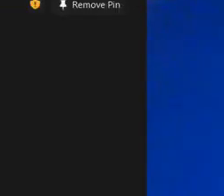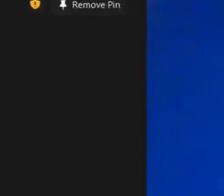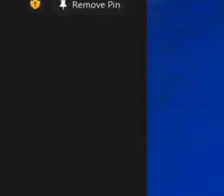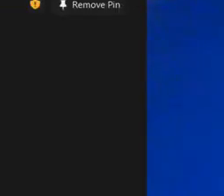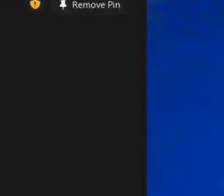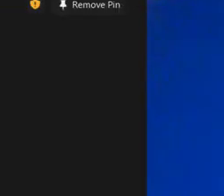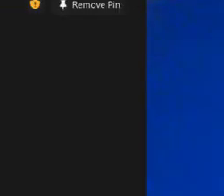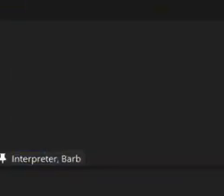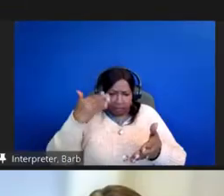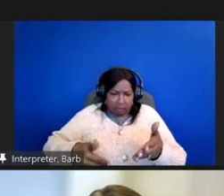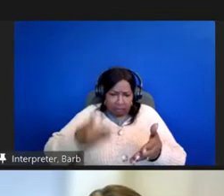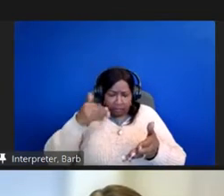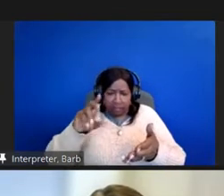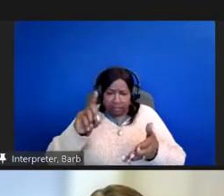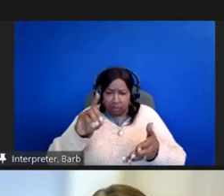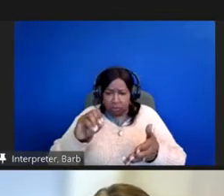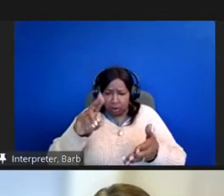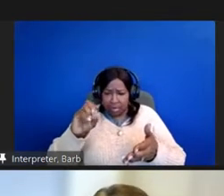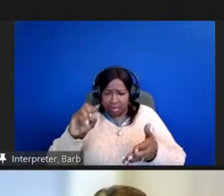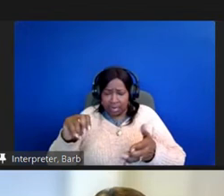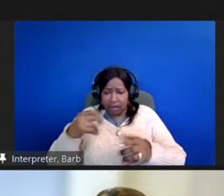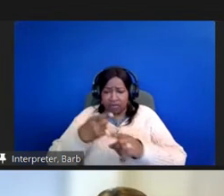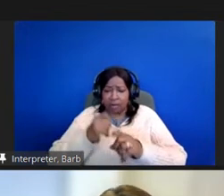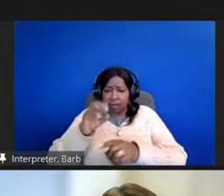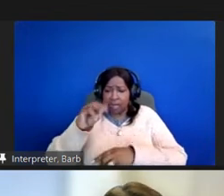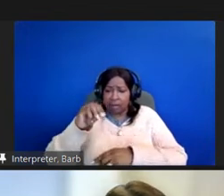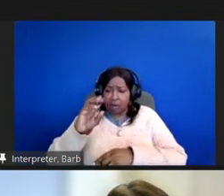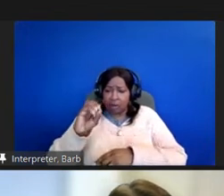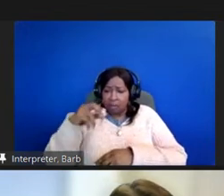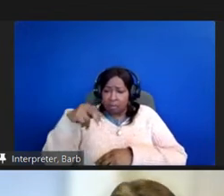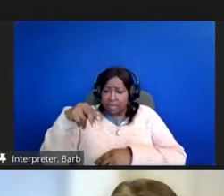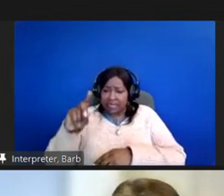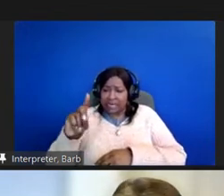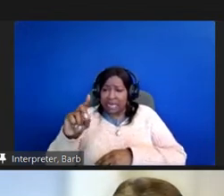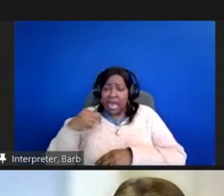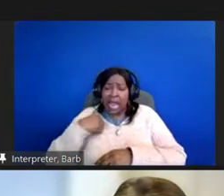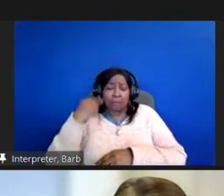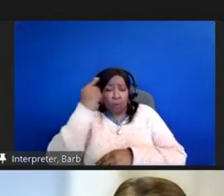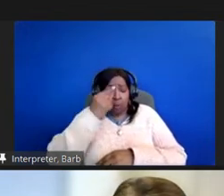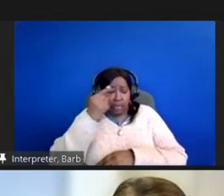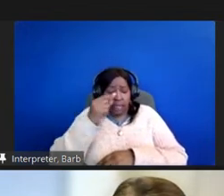is Doreen from MLPD. I was wondering, can we get response to those public comments?